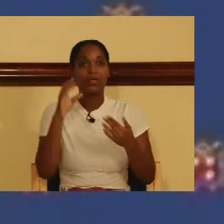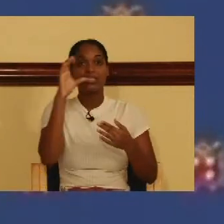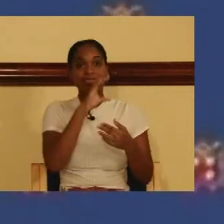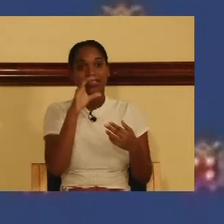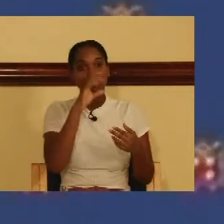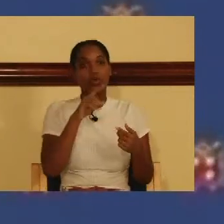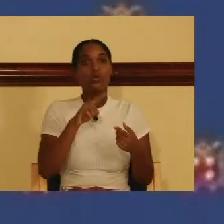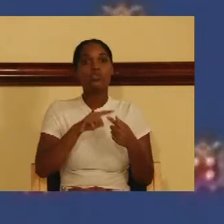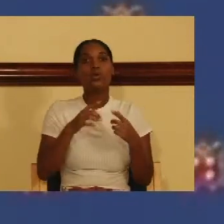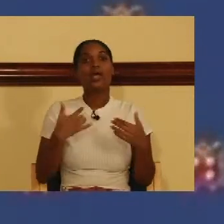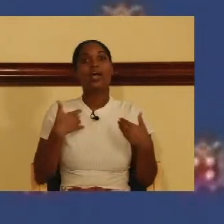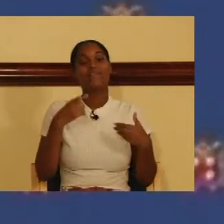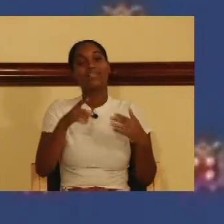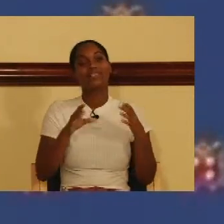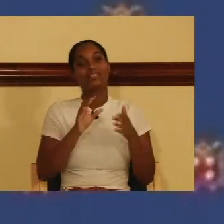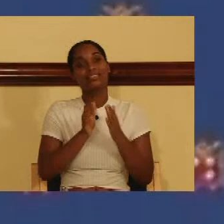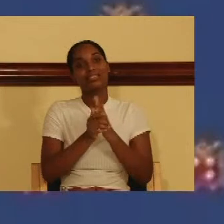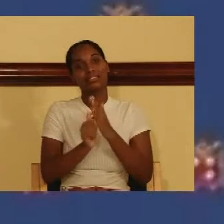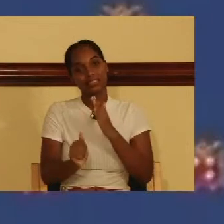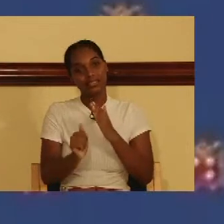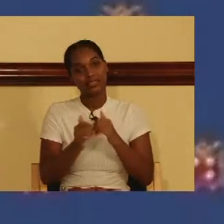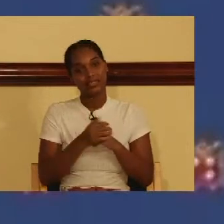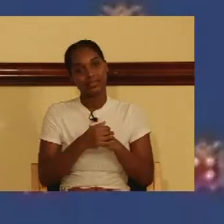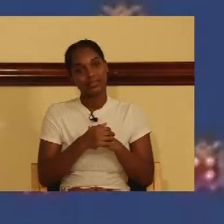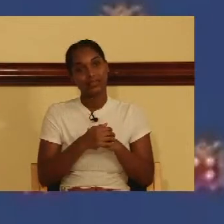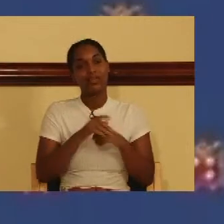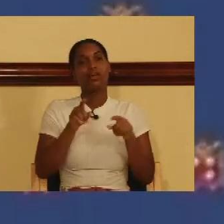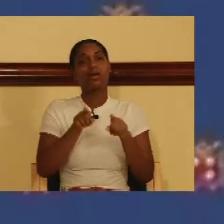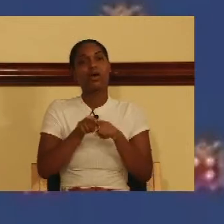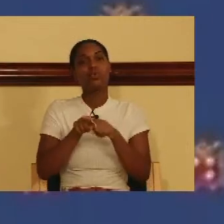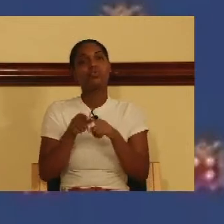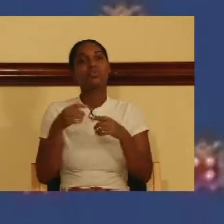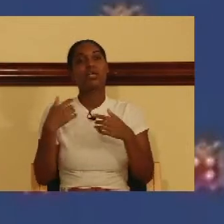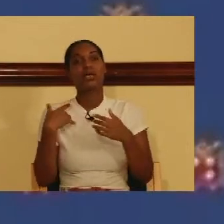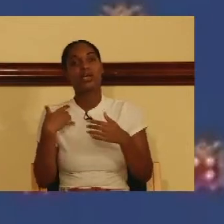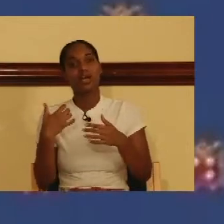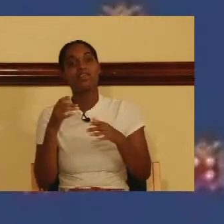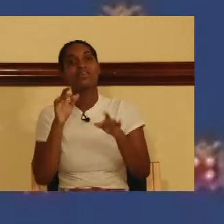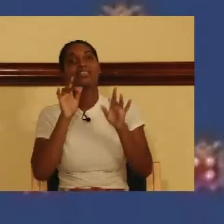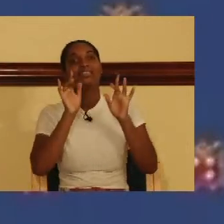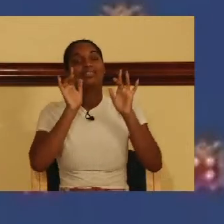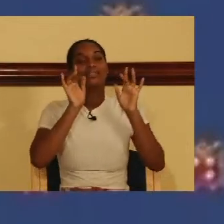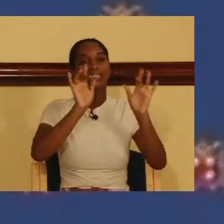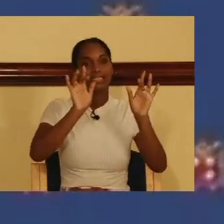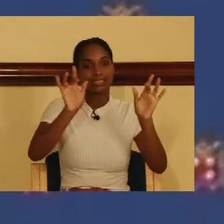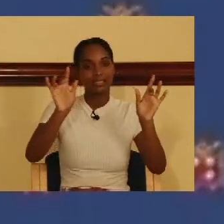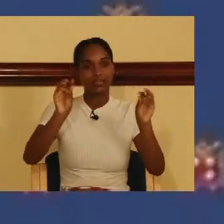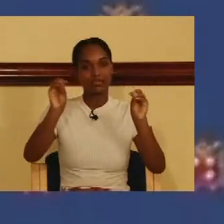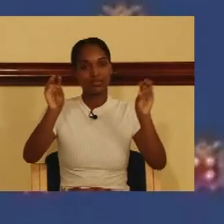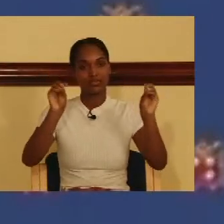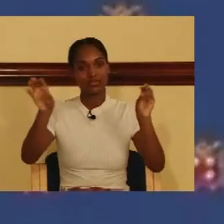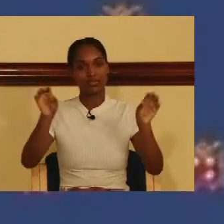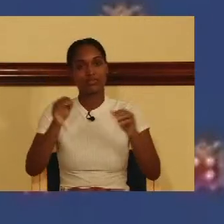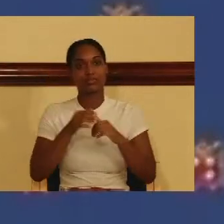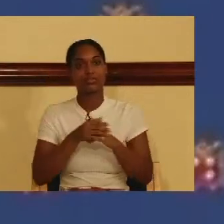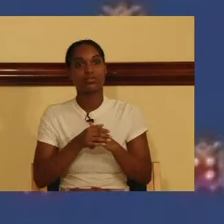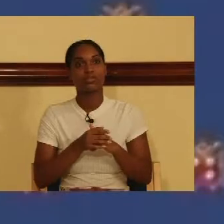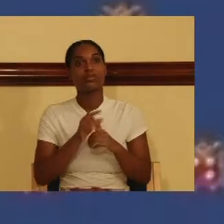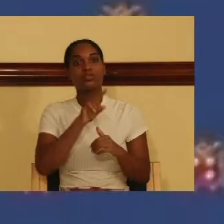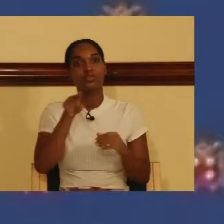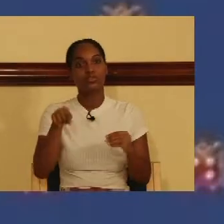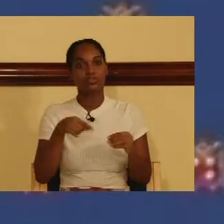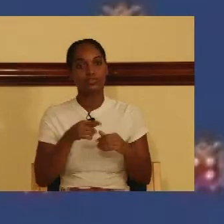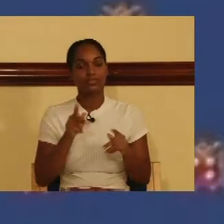these areas and also bring about public awareness and sensitization so we can help to change the societal